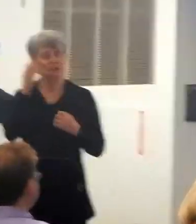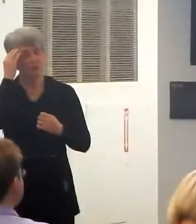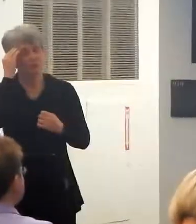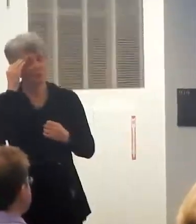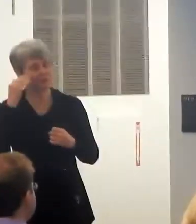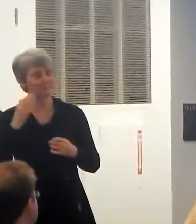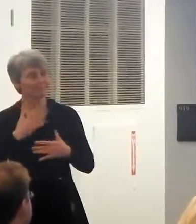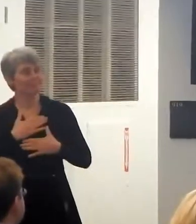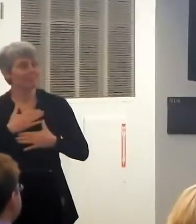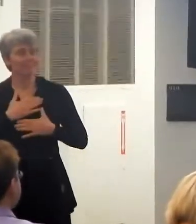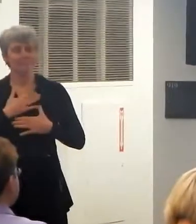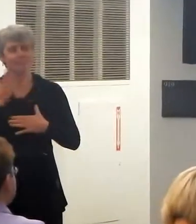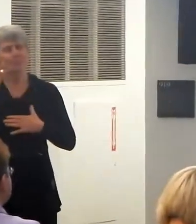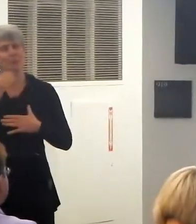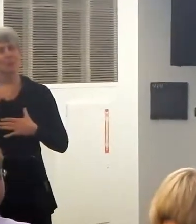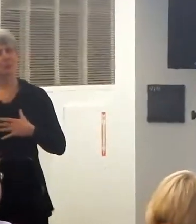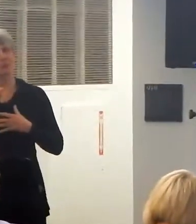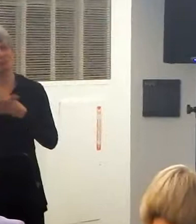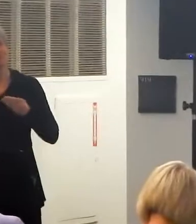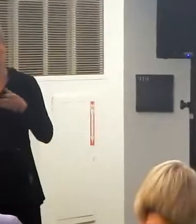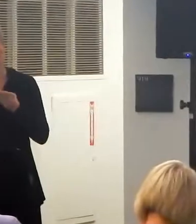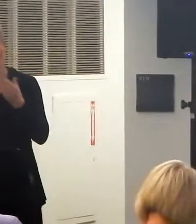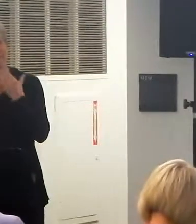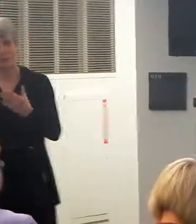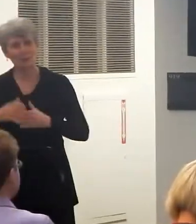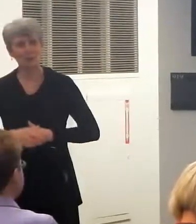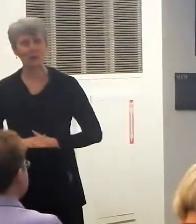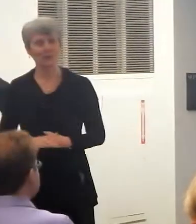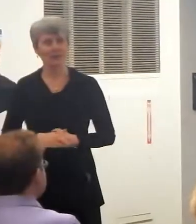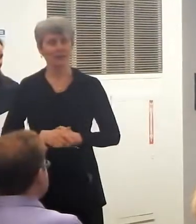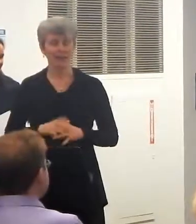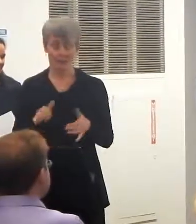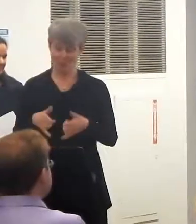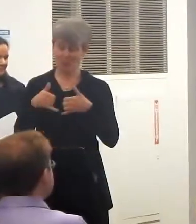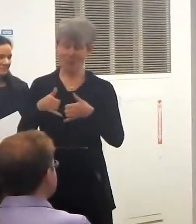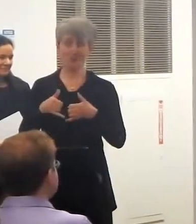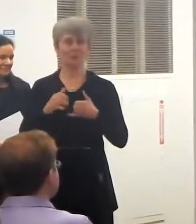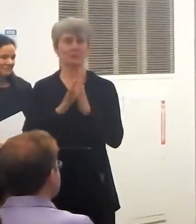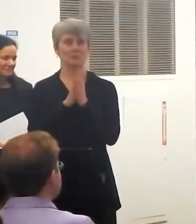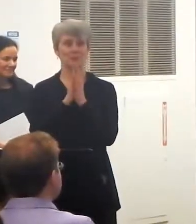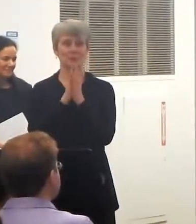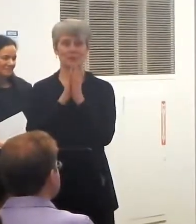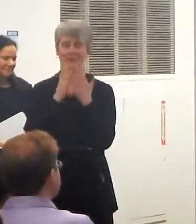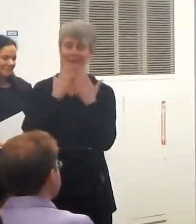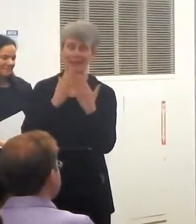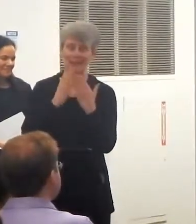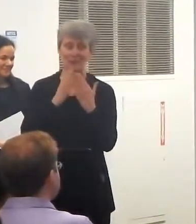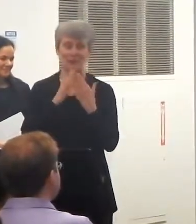So beautiful. This is such an honor. I'm very, very happy right now.